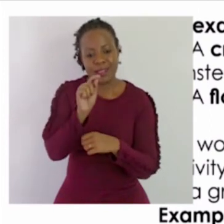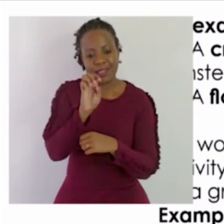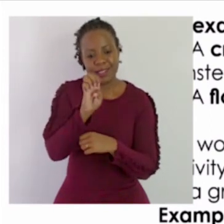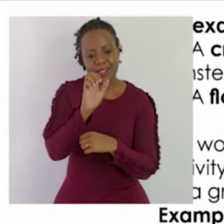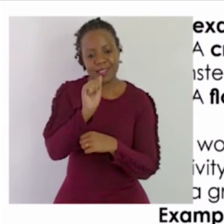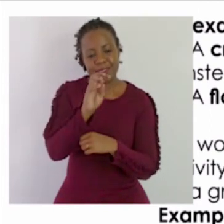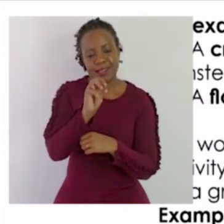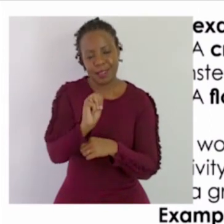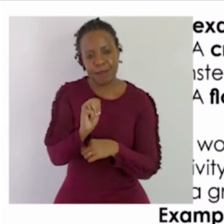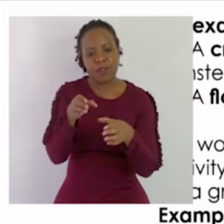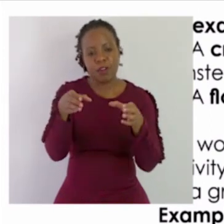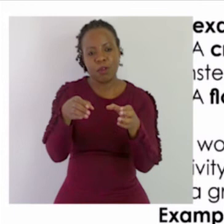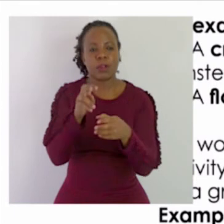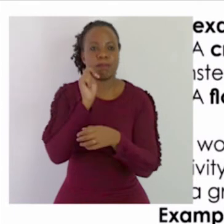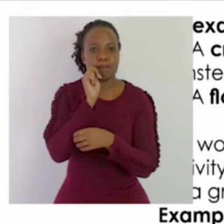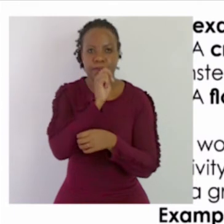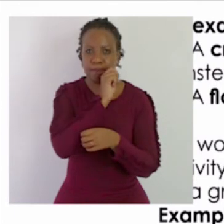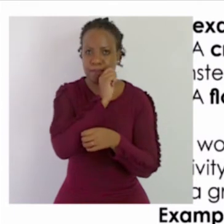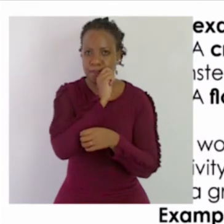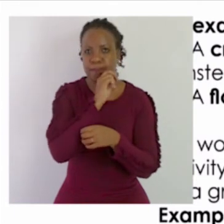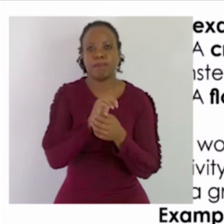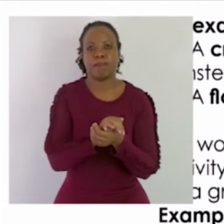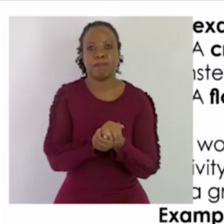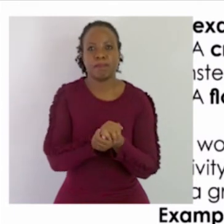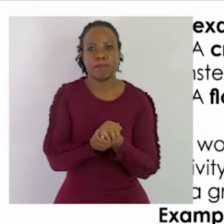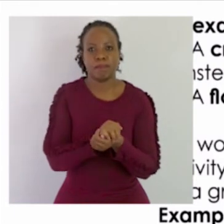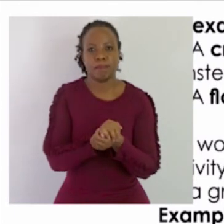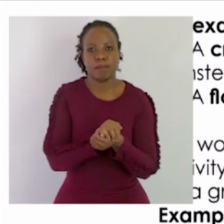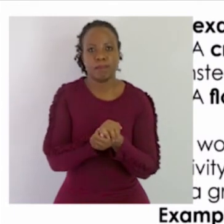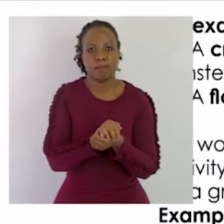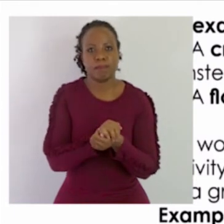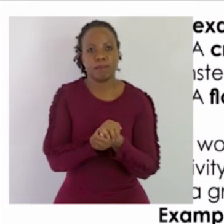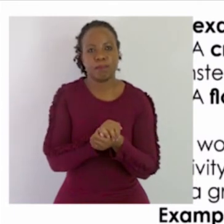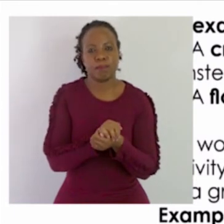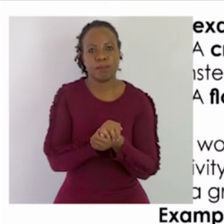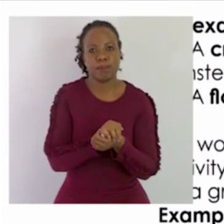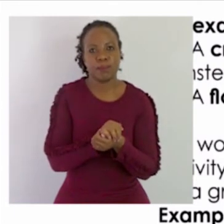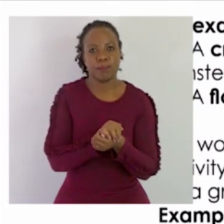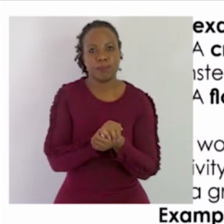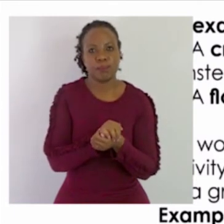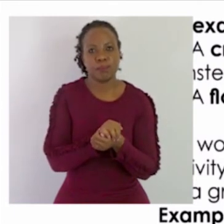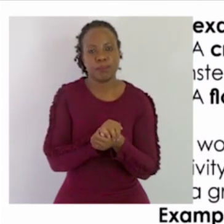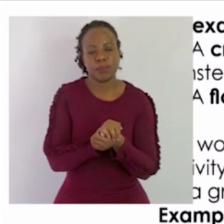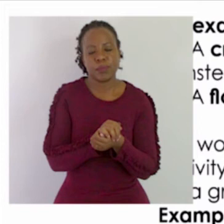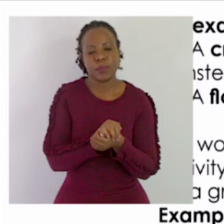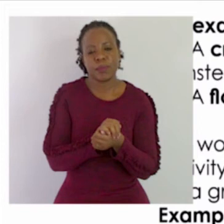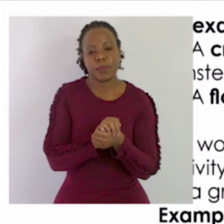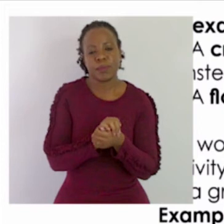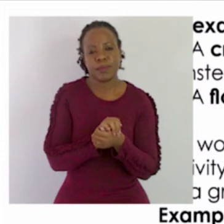Therefore, all words used for a group of things, people, etc., are called collective